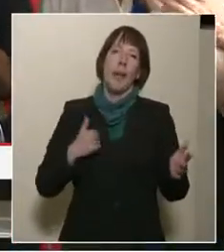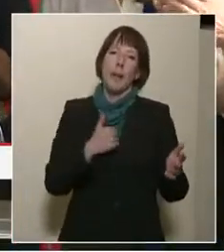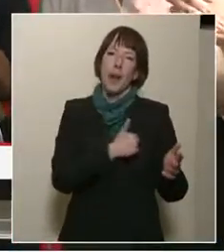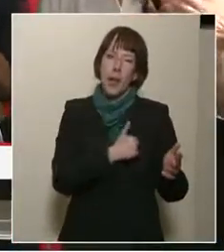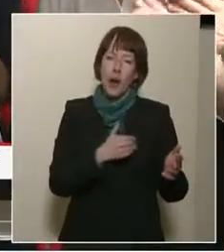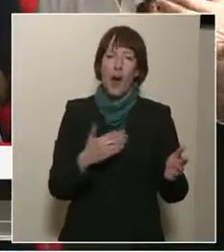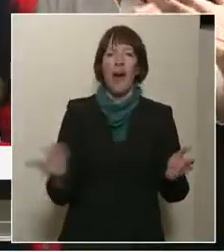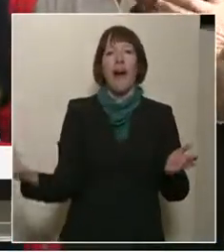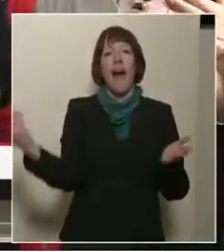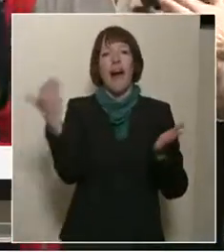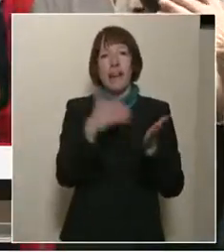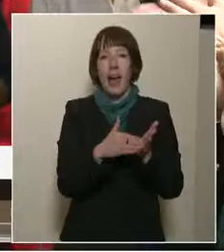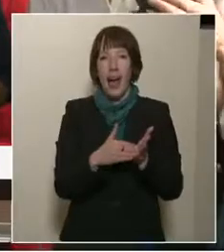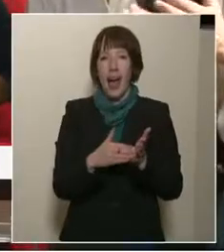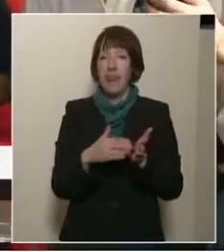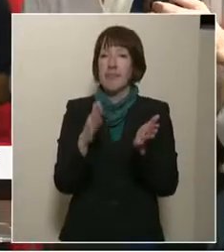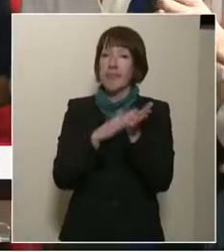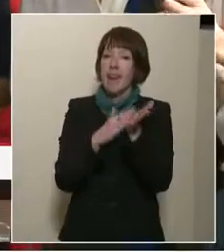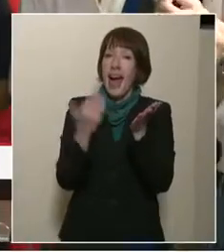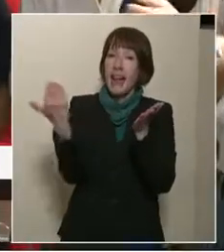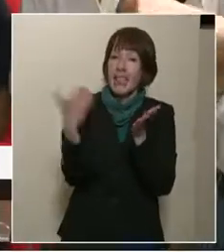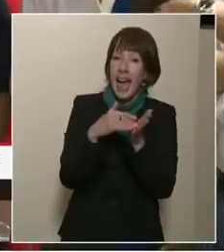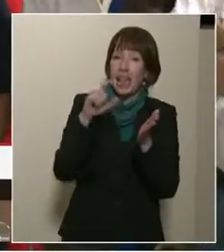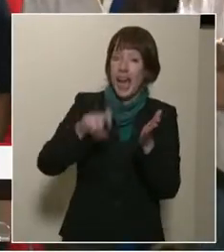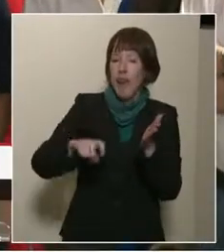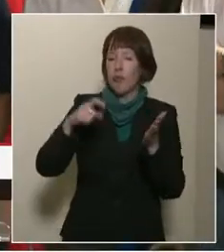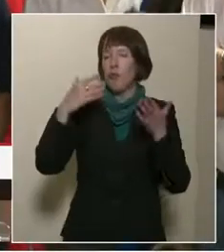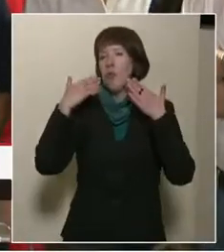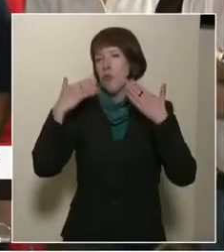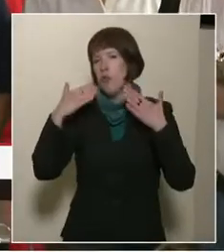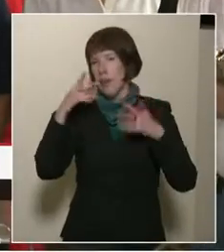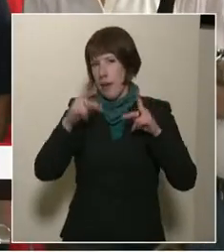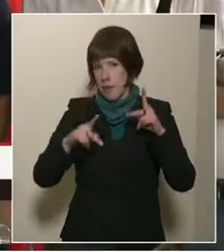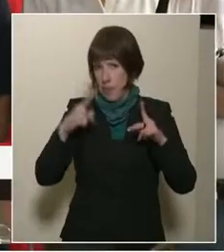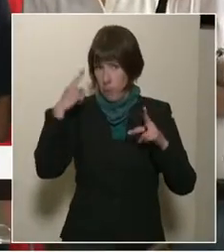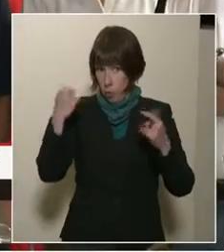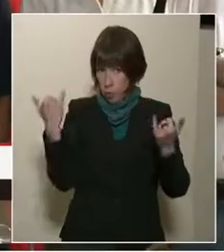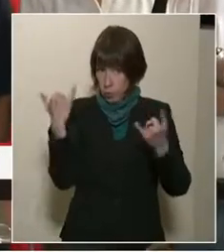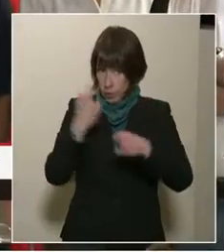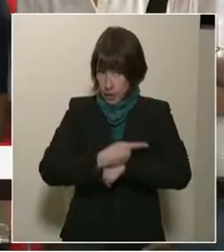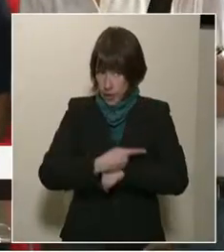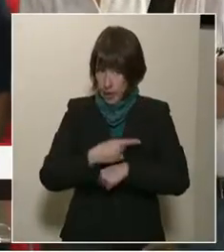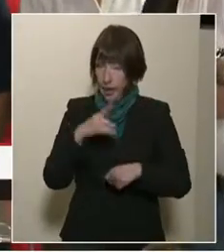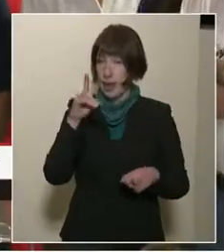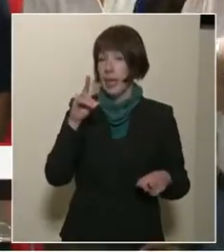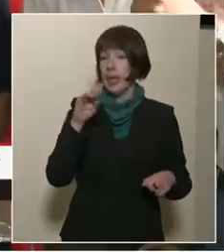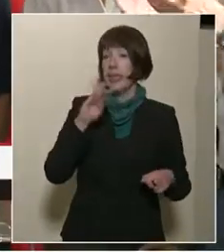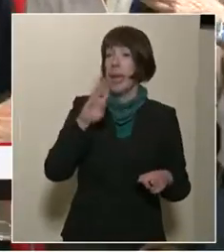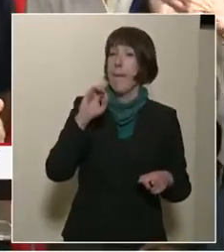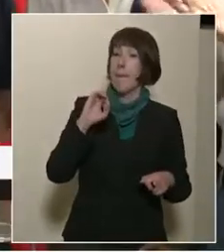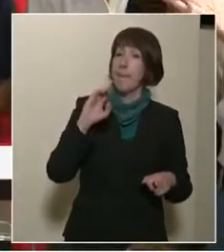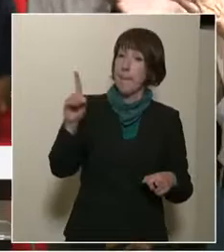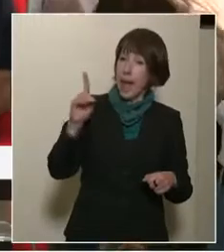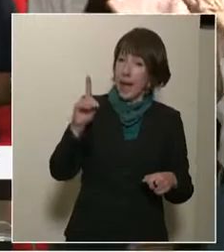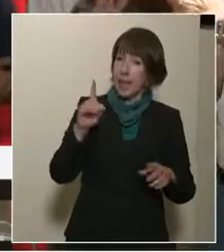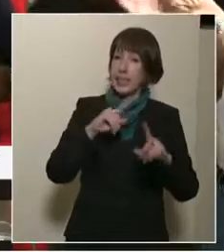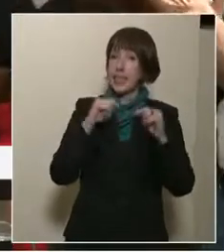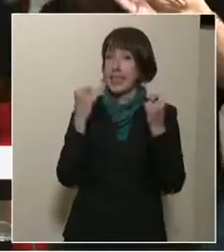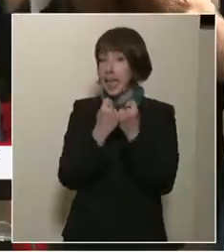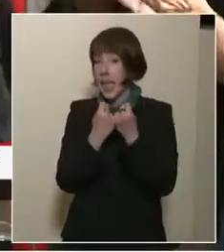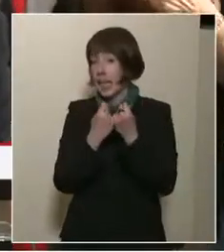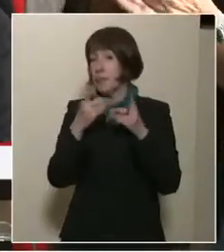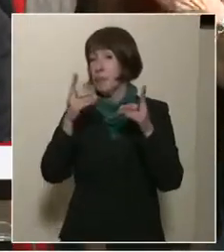Also, I want to make sure you keep clapping because we got to thank some folks who made today possible on the DemPed team. Liz Anderson, the Great Streets Director, who's behind